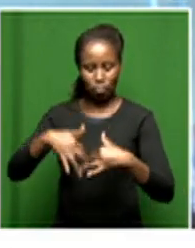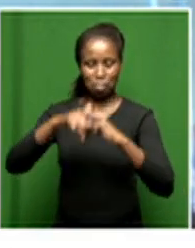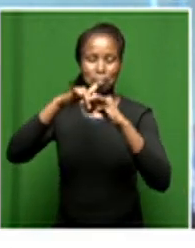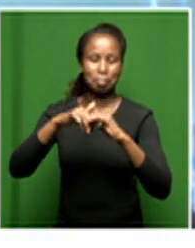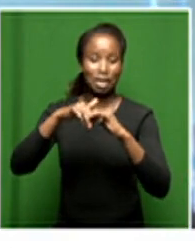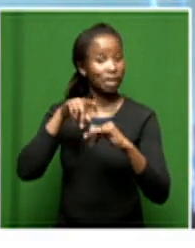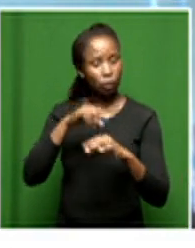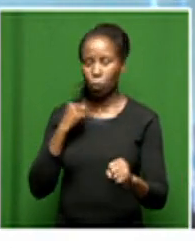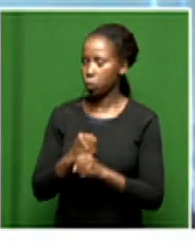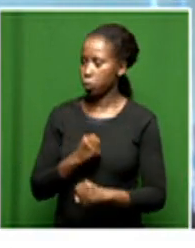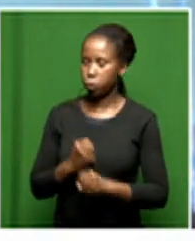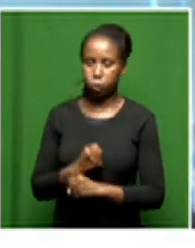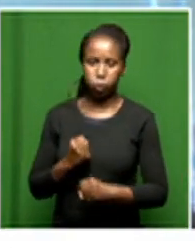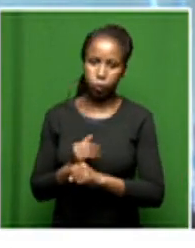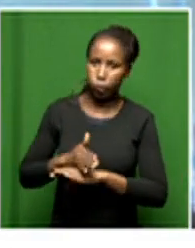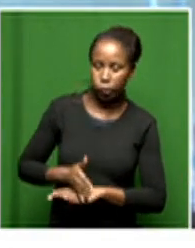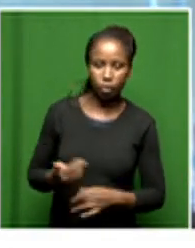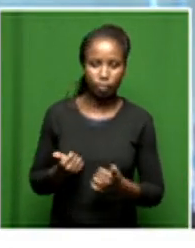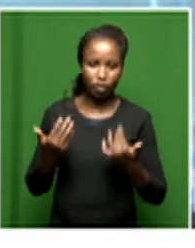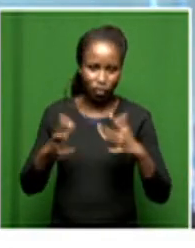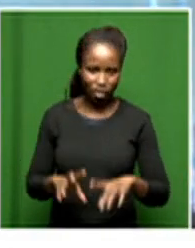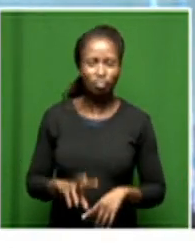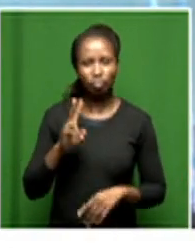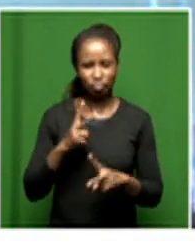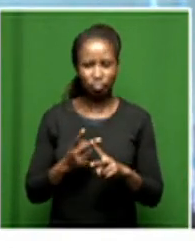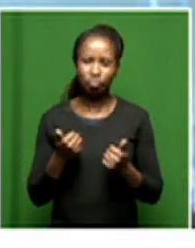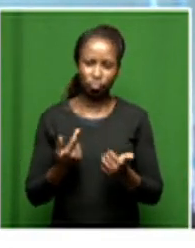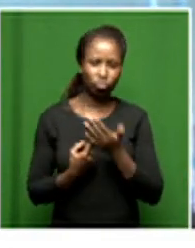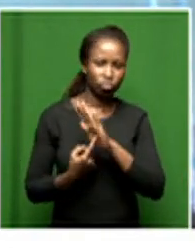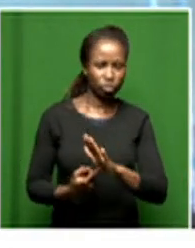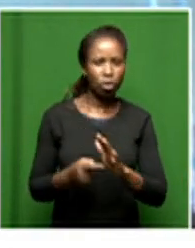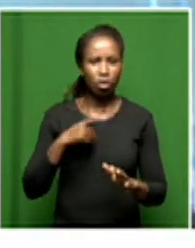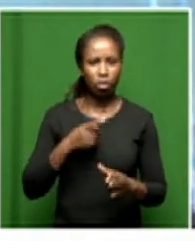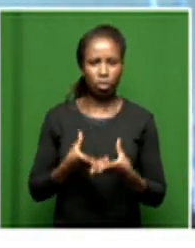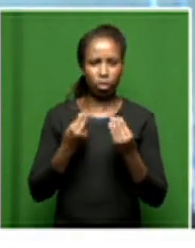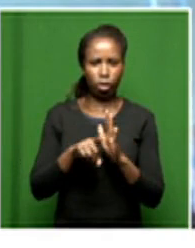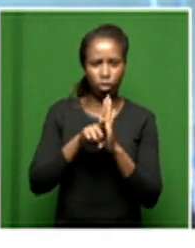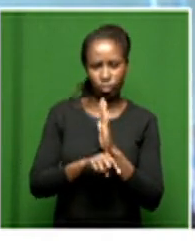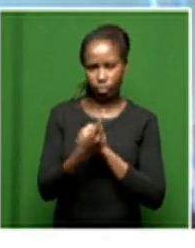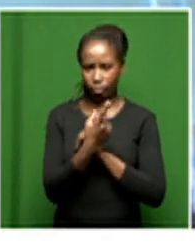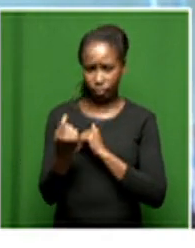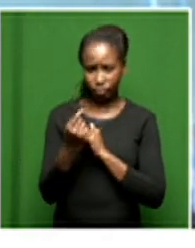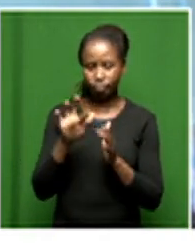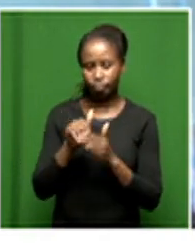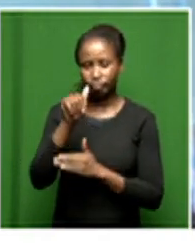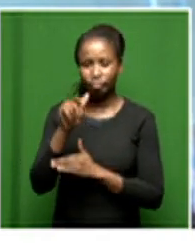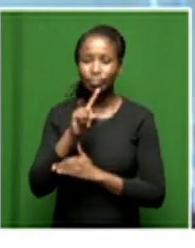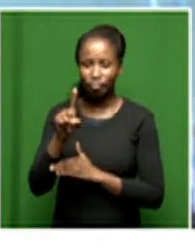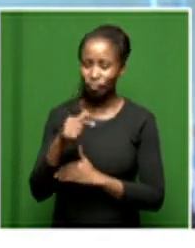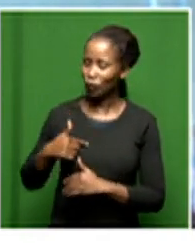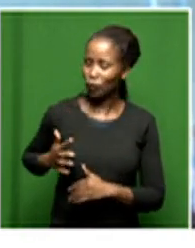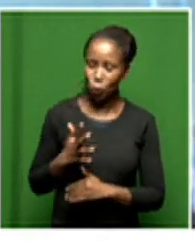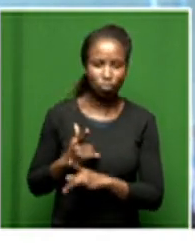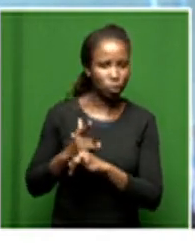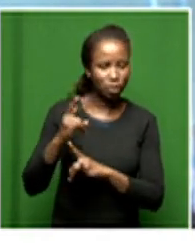on the ground. And yes, they had a good showing. They lost by less than 100 votes, but they would have been desperate for a victory because that